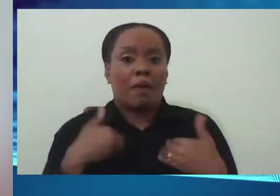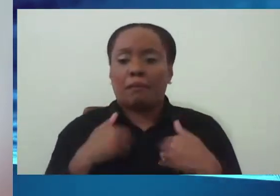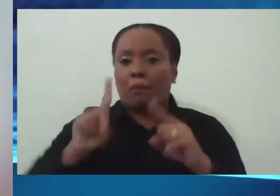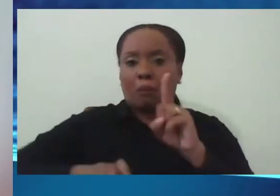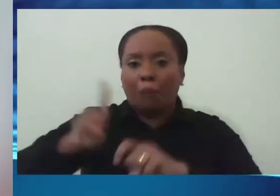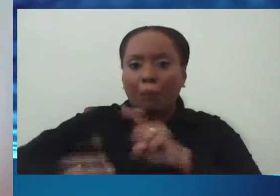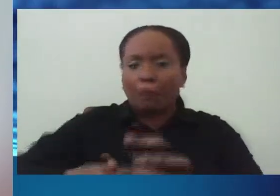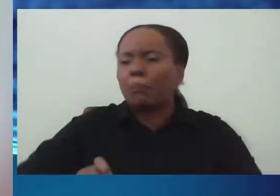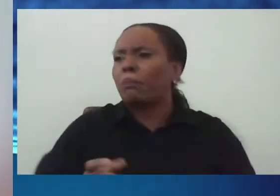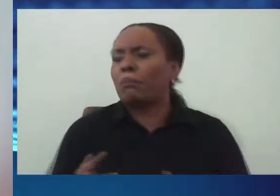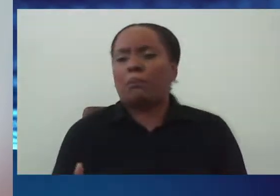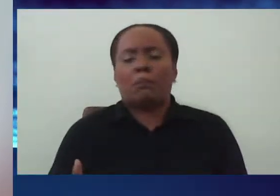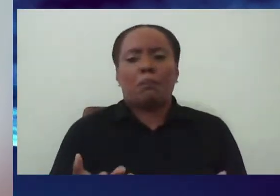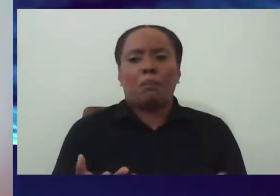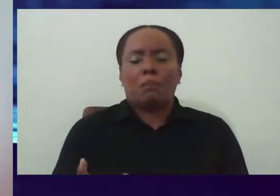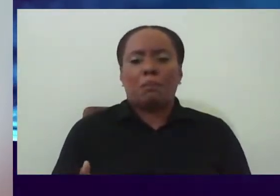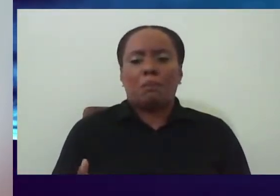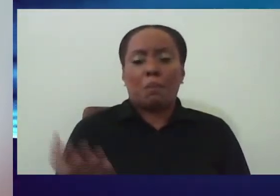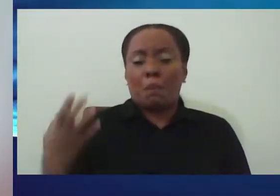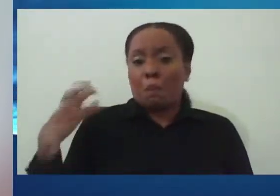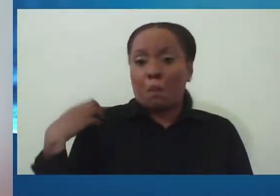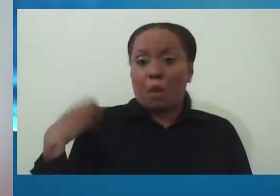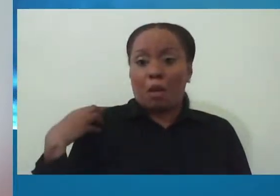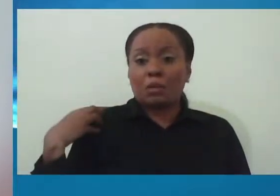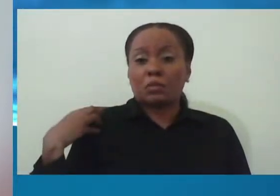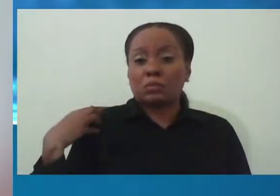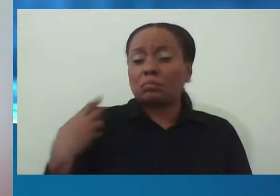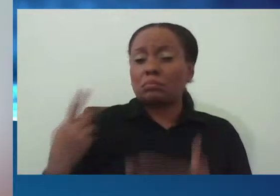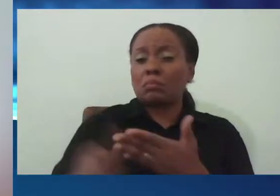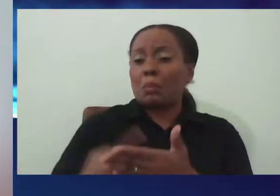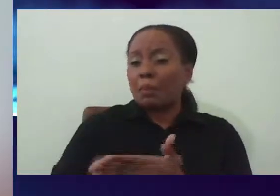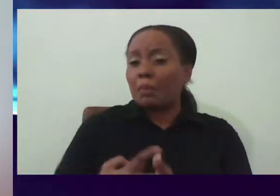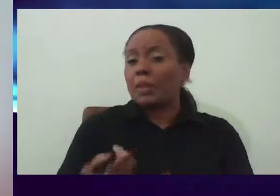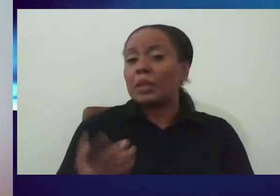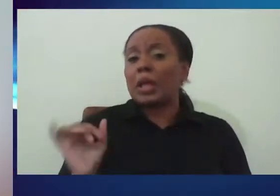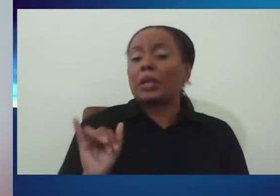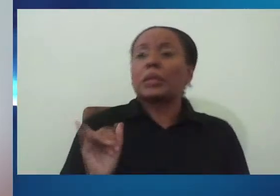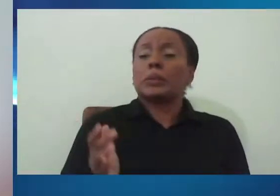who may not be clear can sometimes